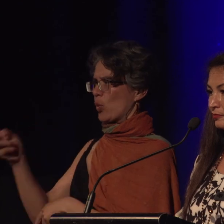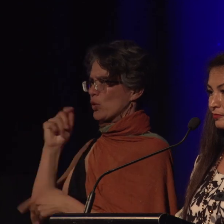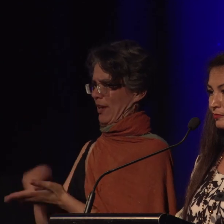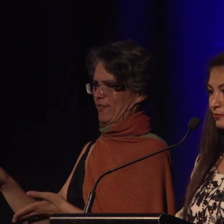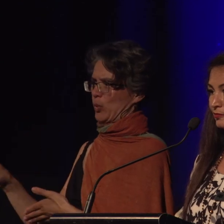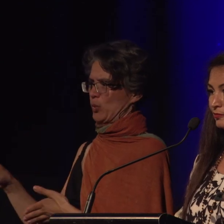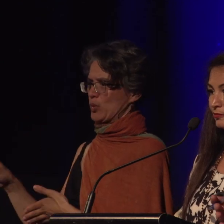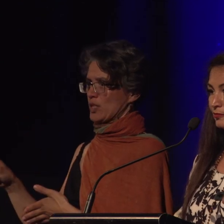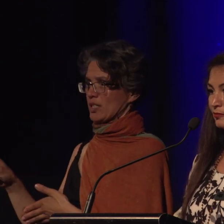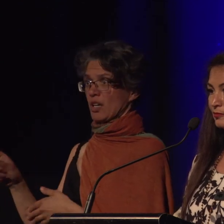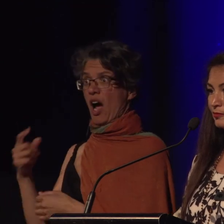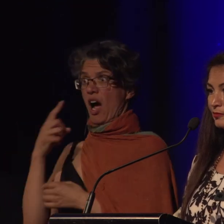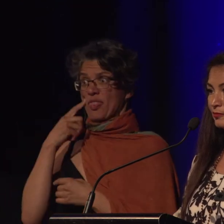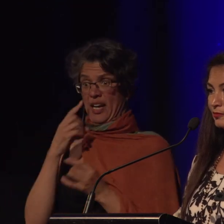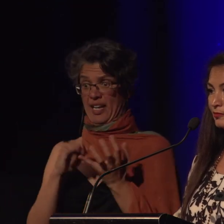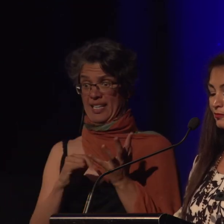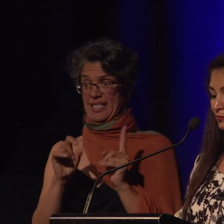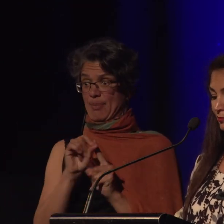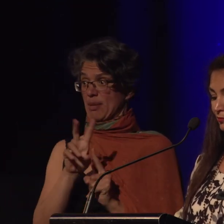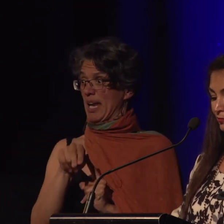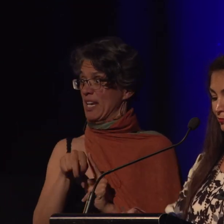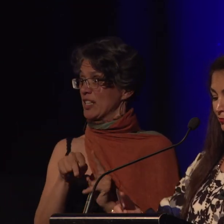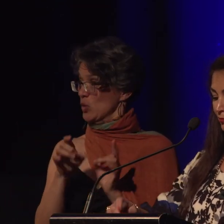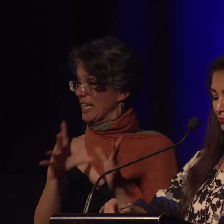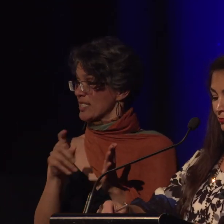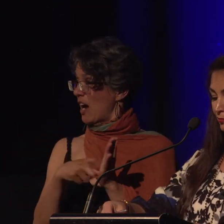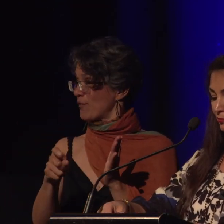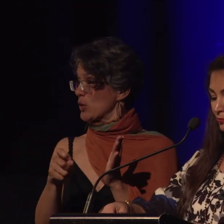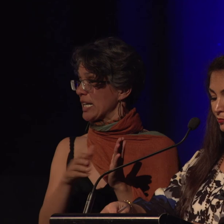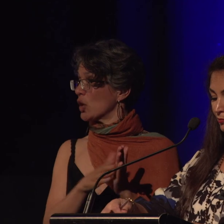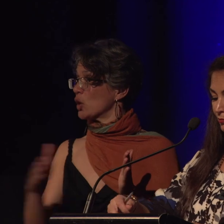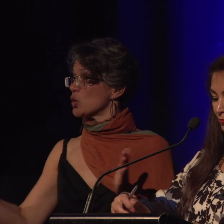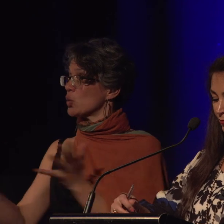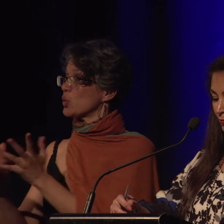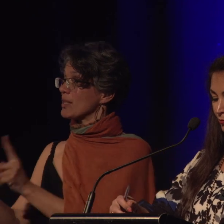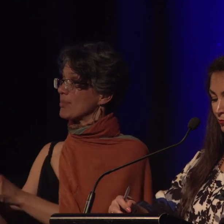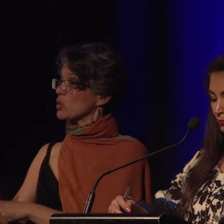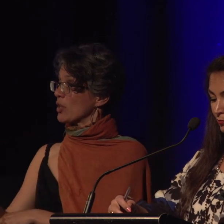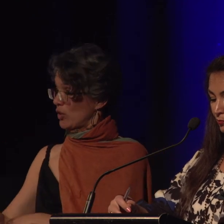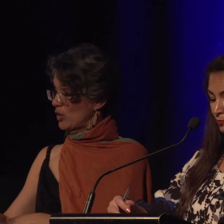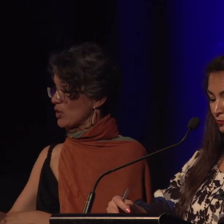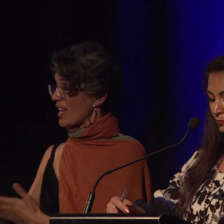between next Monday, I believe, and September the 23rd. And thank you to everybody